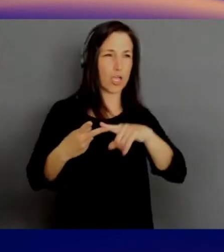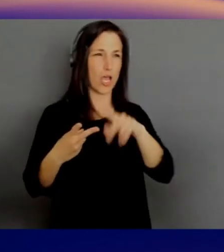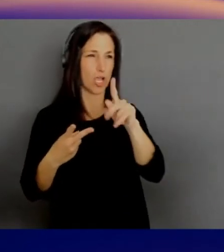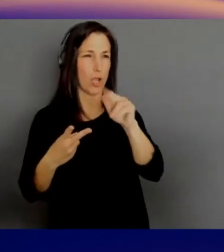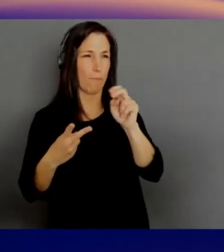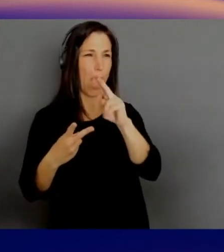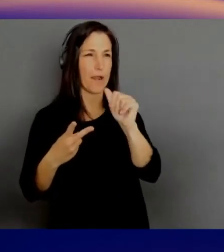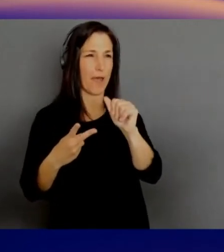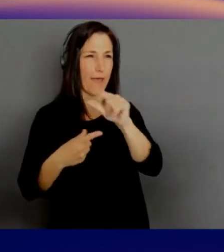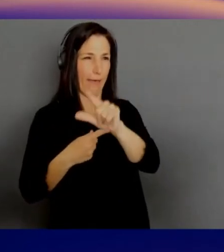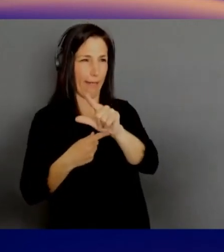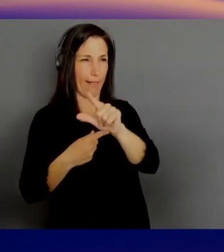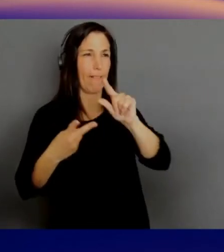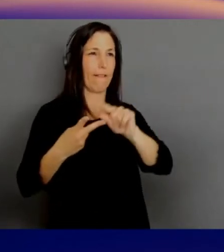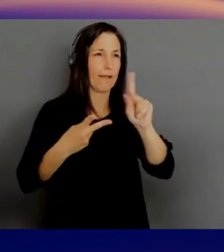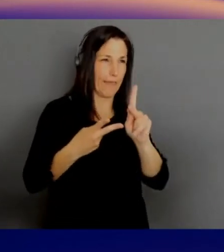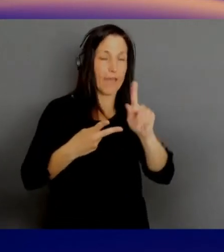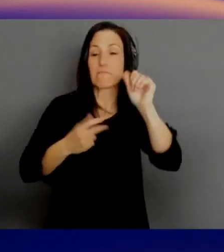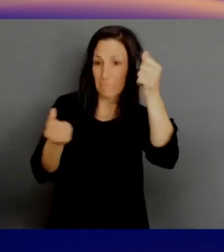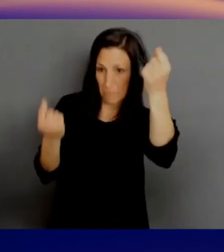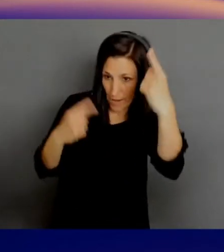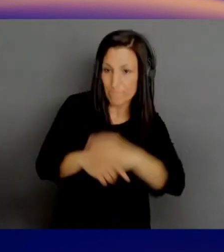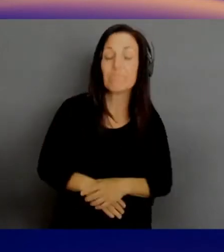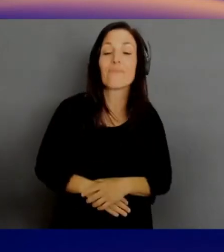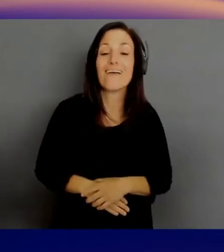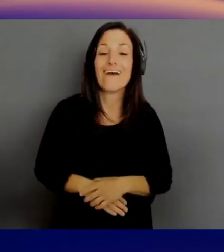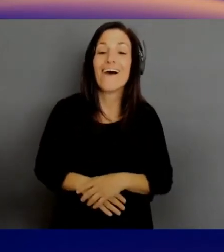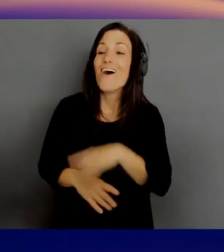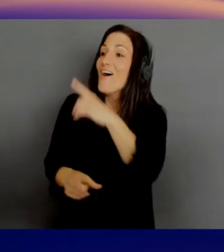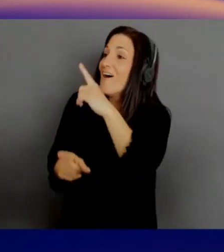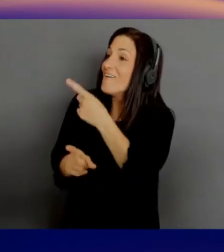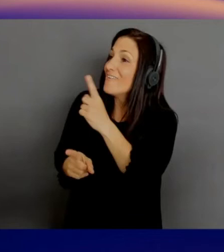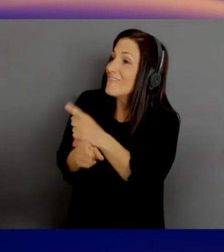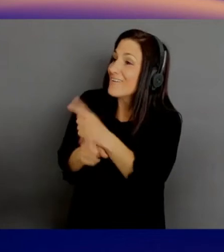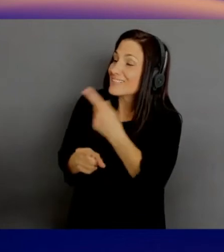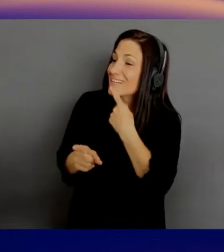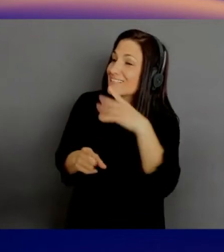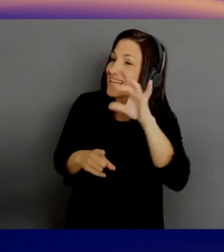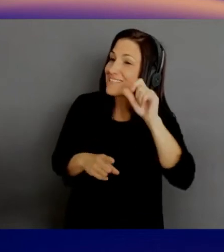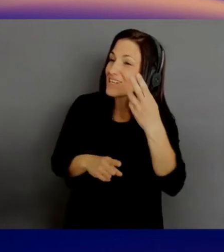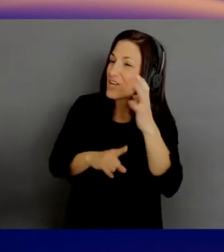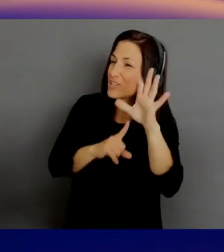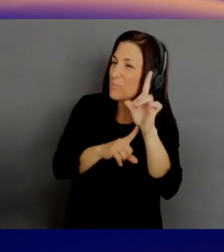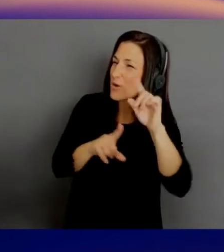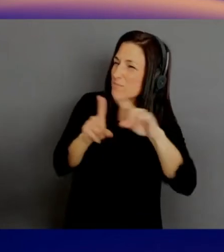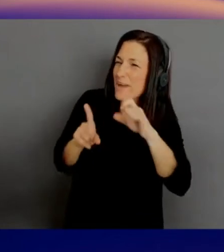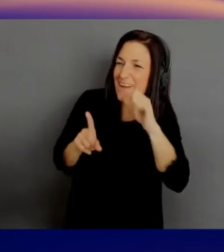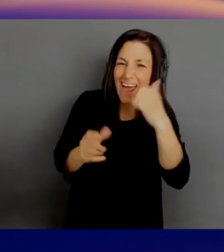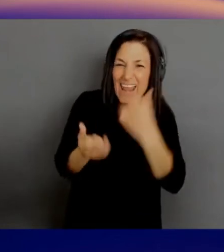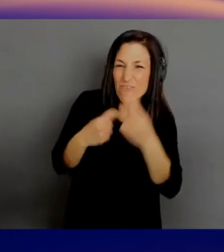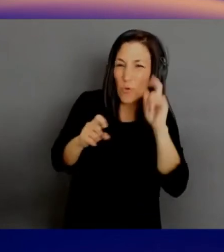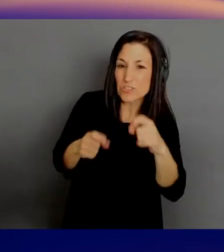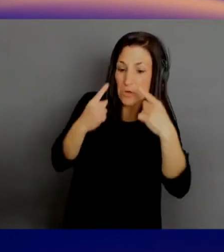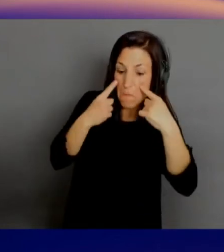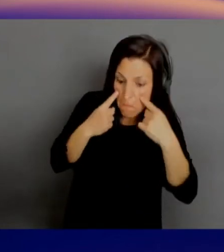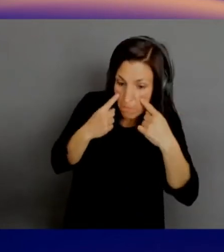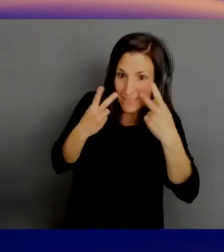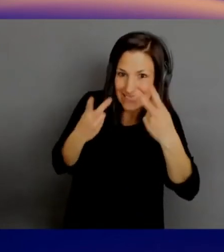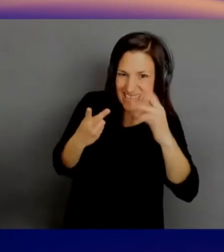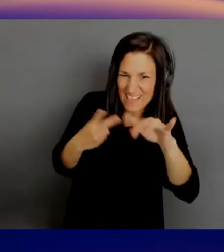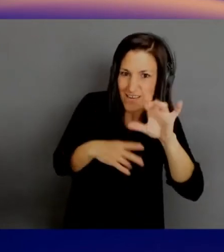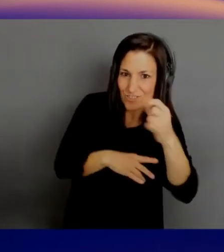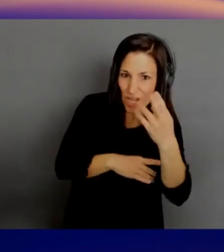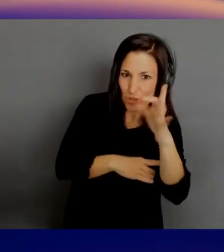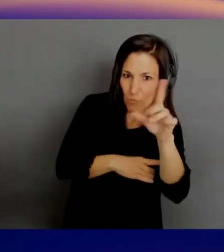to say is, Okay. you get the dashboards. Not everybody should be looking at those dashboards. Yeah, that's right? the reason, right? We recommend